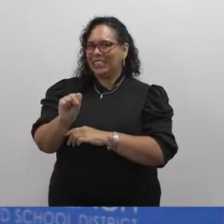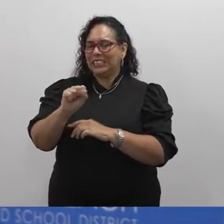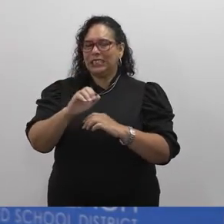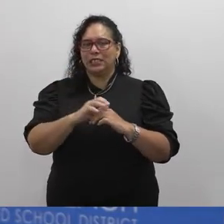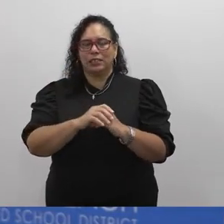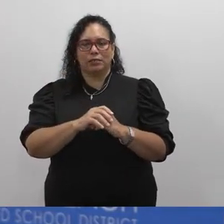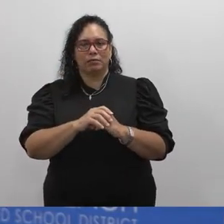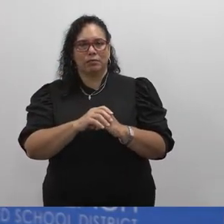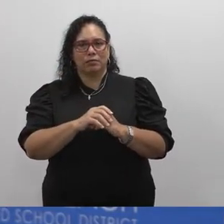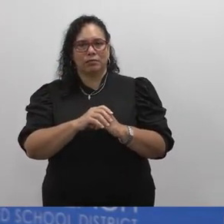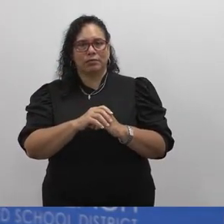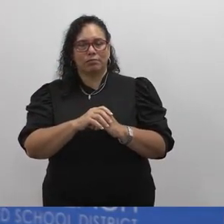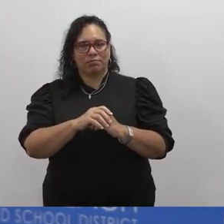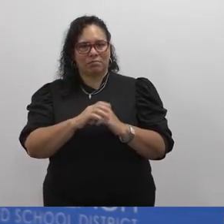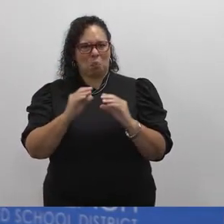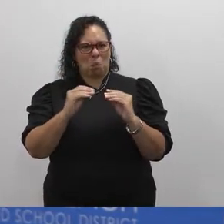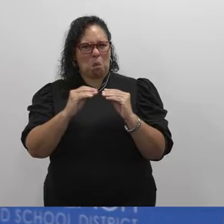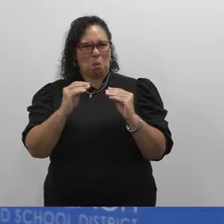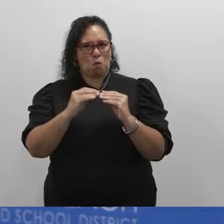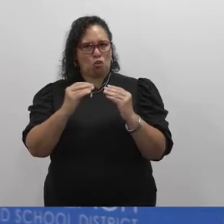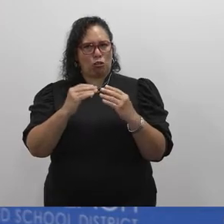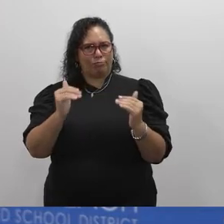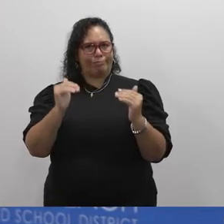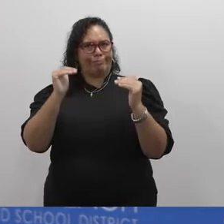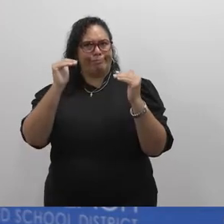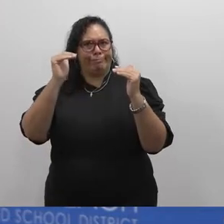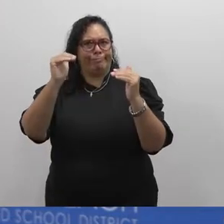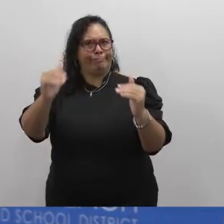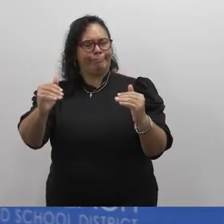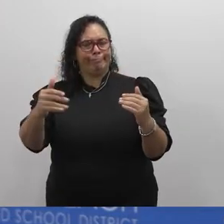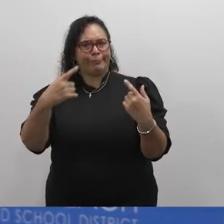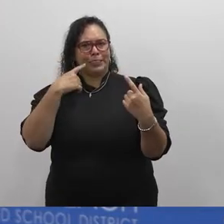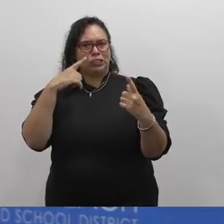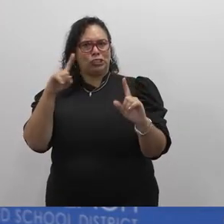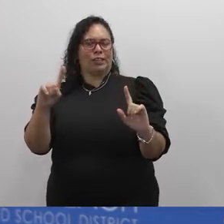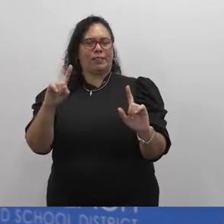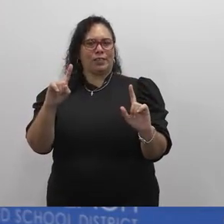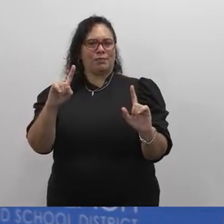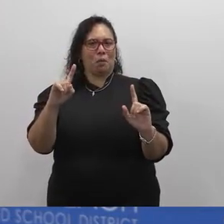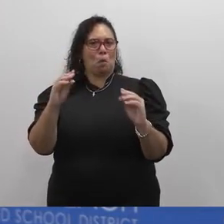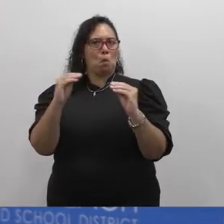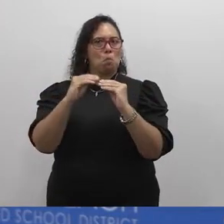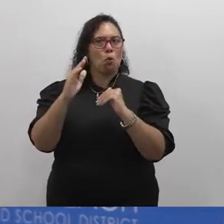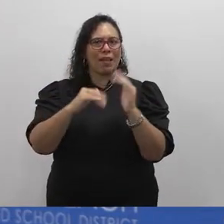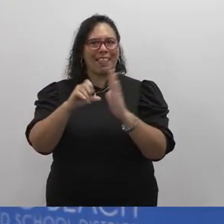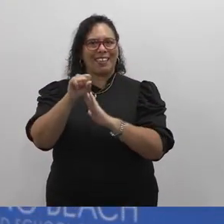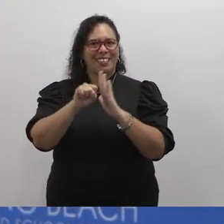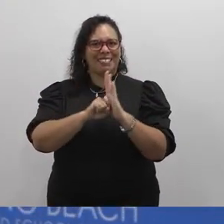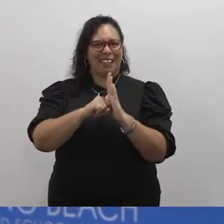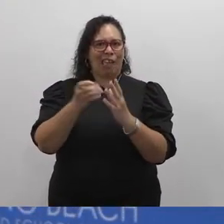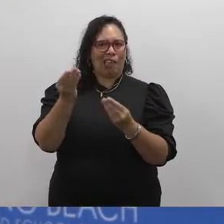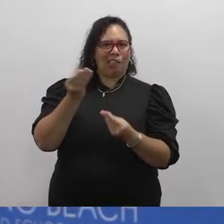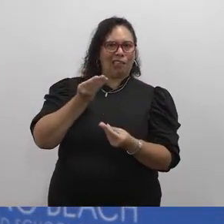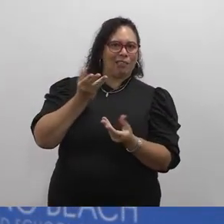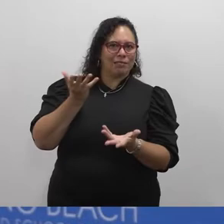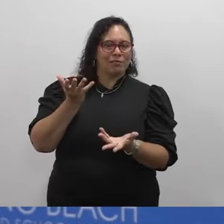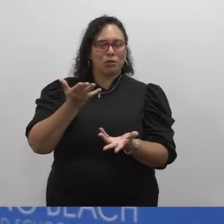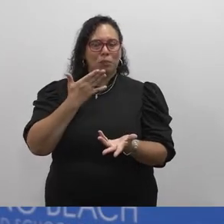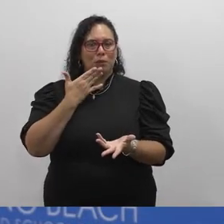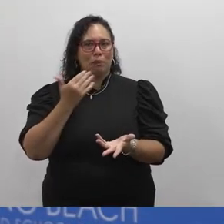even higher achieving than the expectations held to us by the state would be beneficial within this policy here. So,